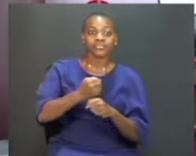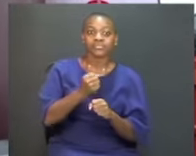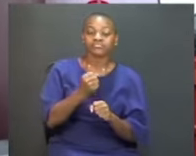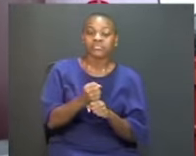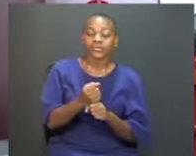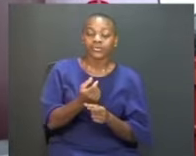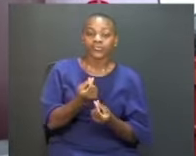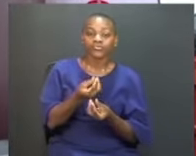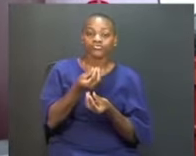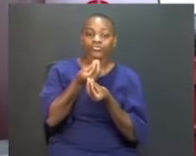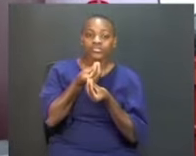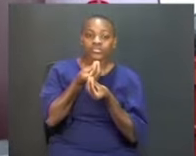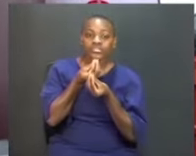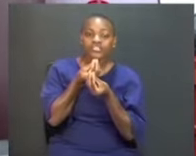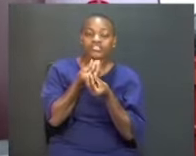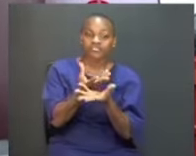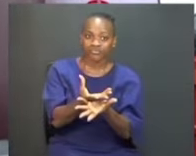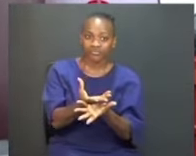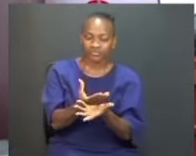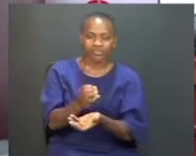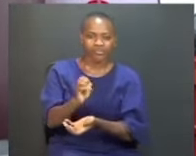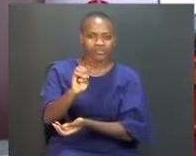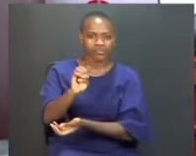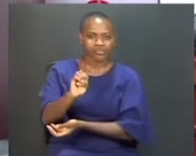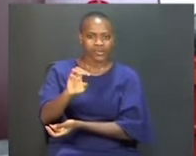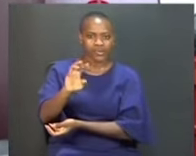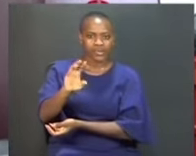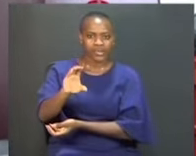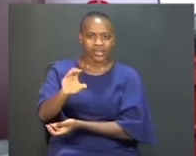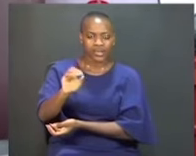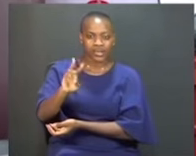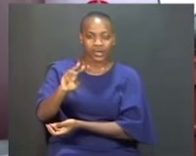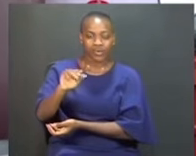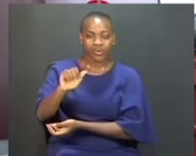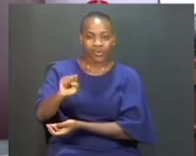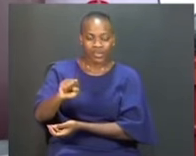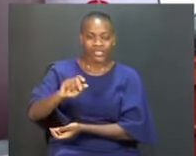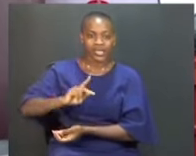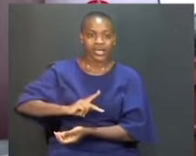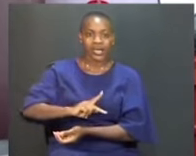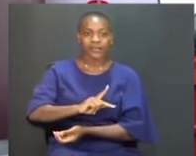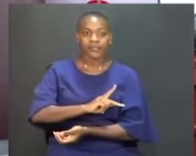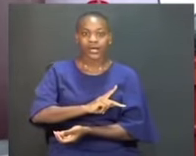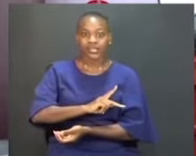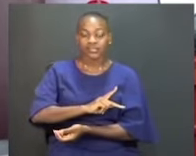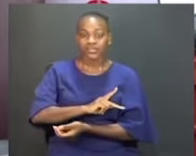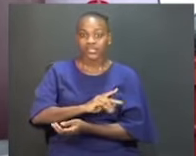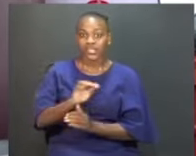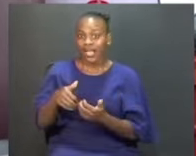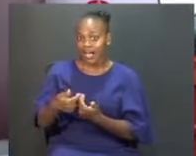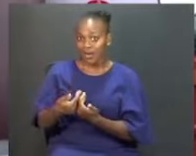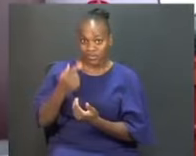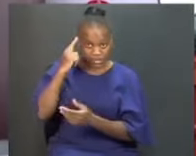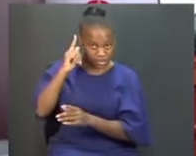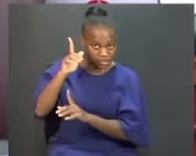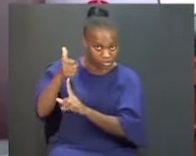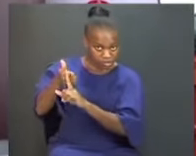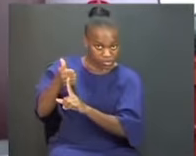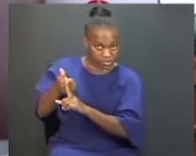communicated to the ECOWAS Parliament by, I believe, your good self.